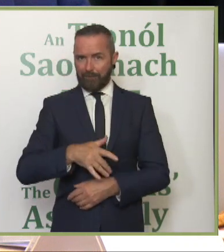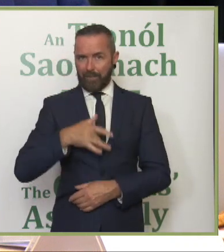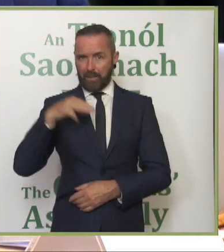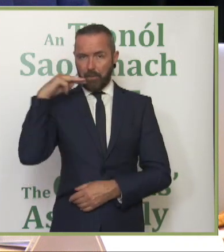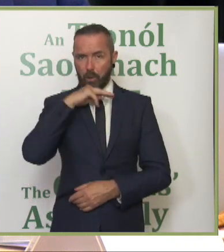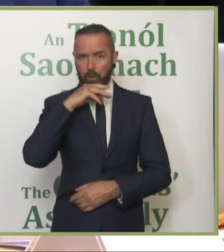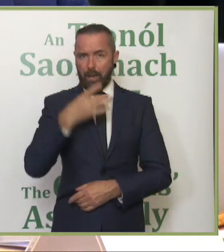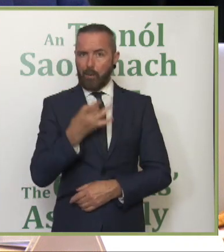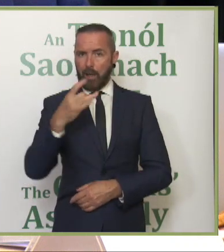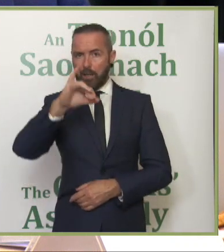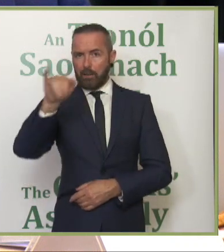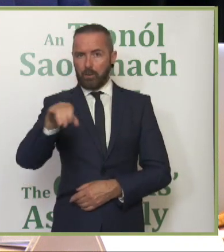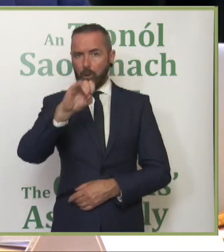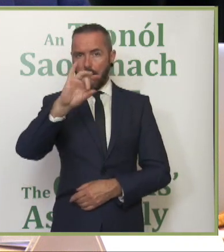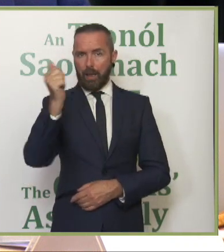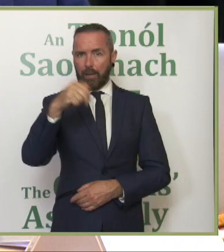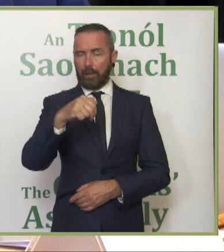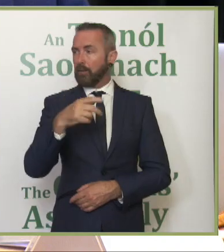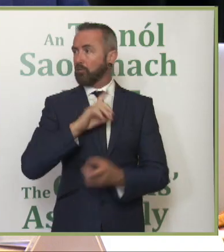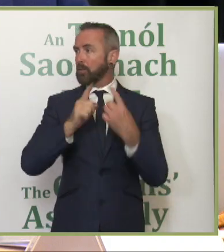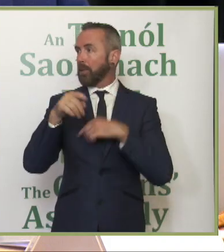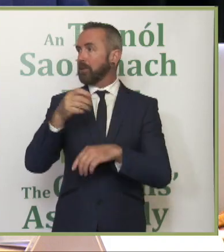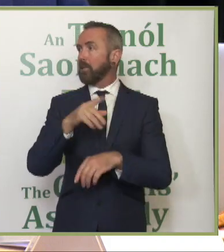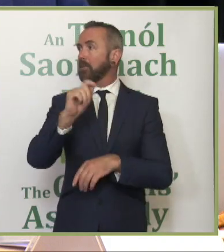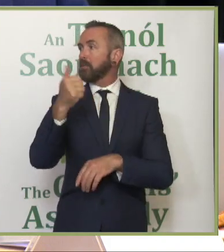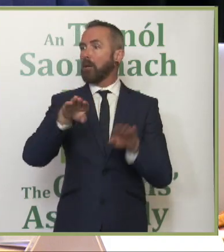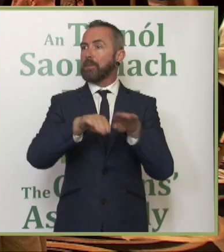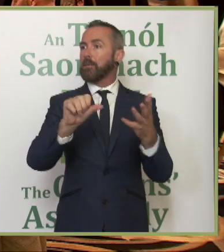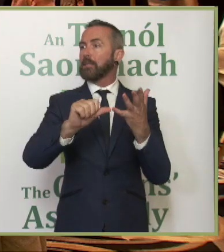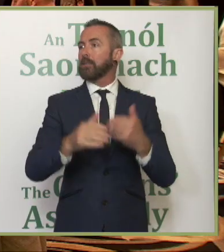to respond to this one. So Tom on table 6, please.